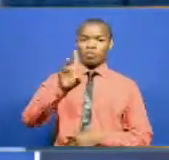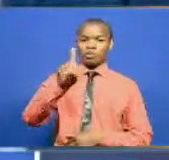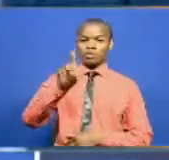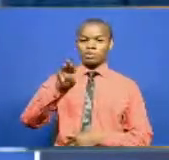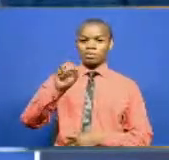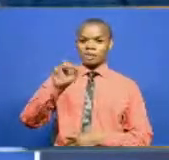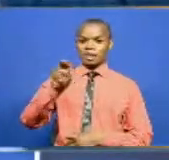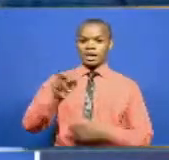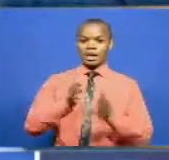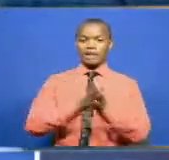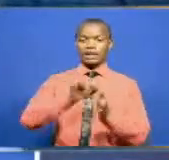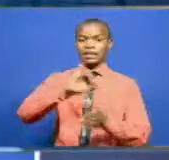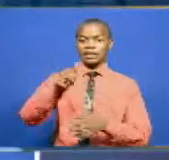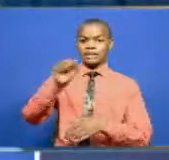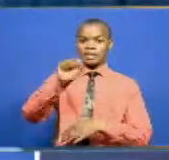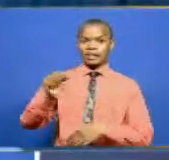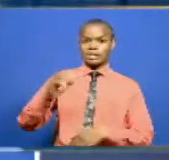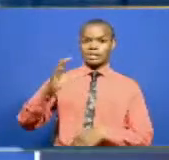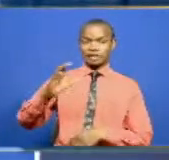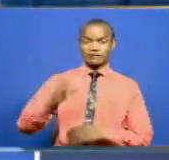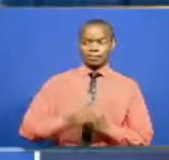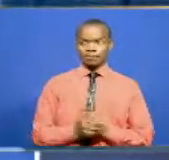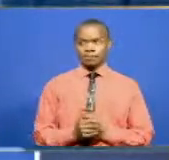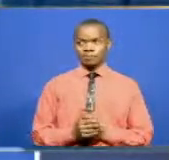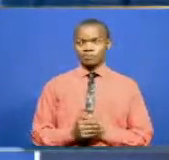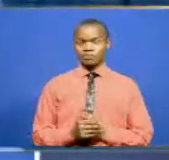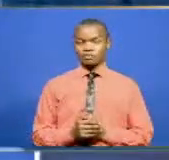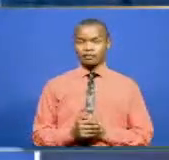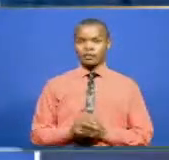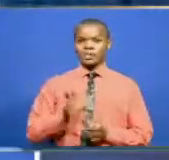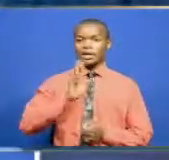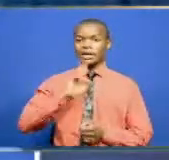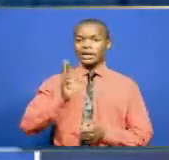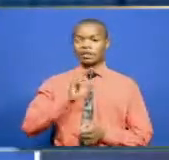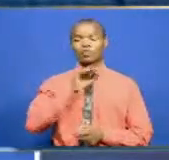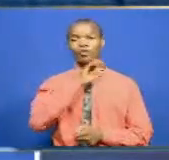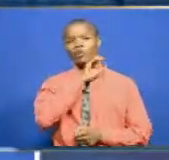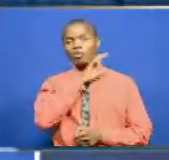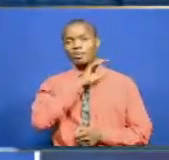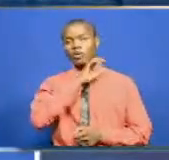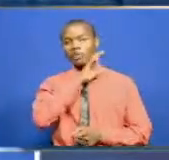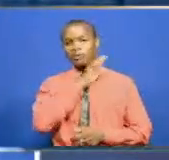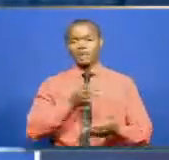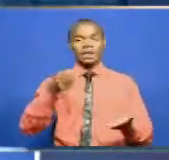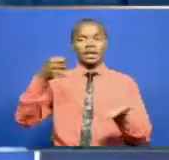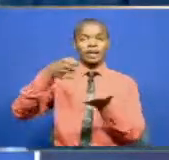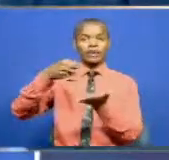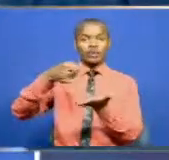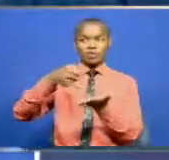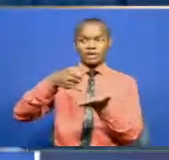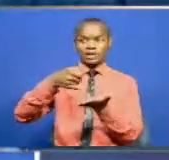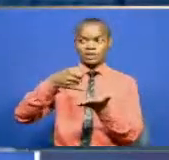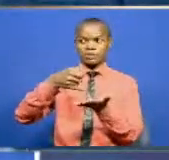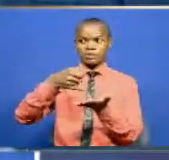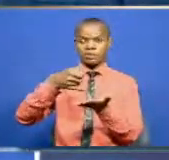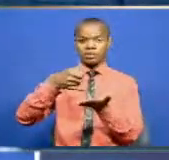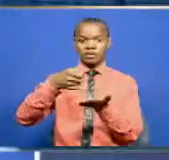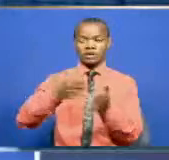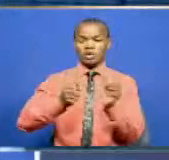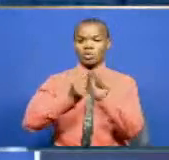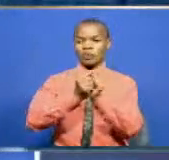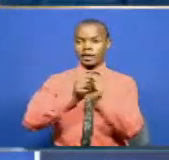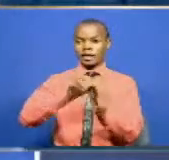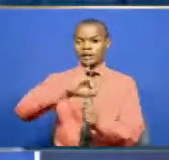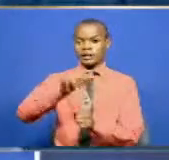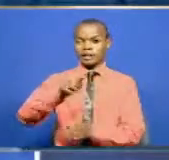Service Commission. The risk of parallel complaints being instituted with the JSC